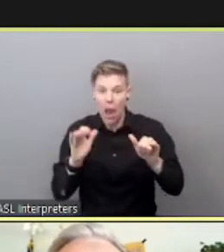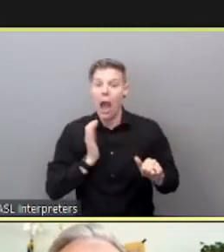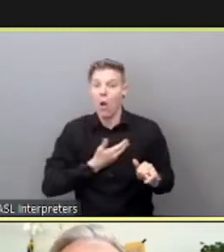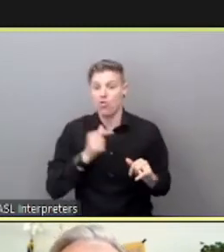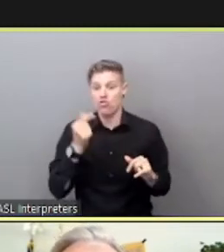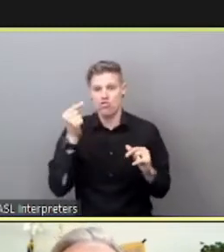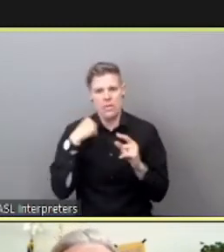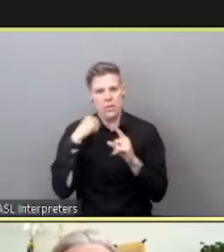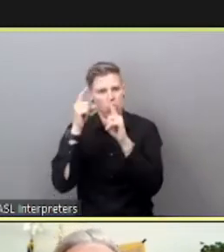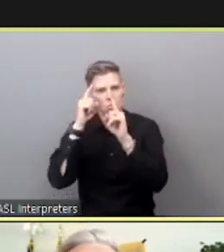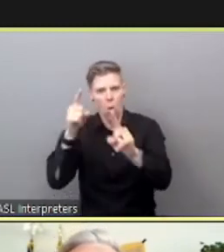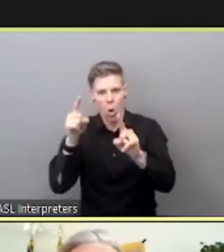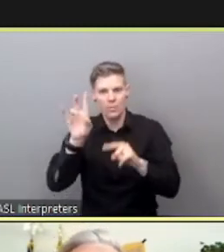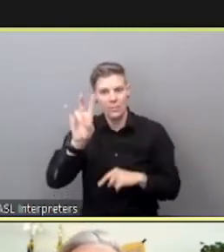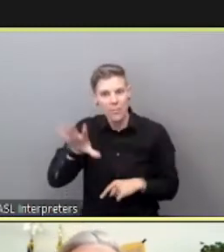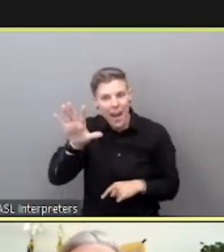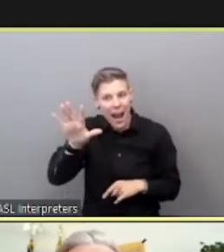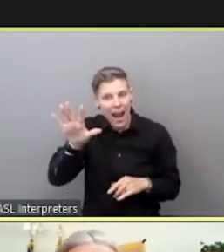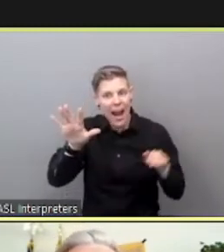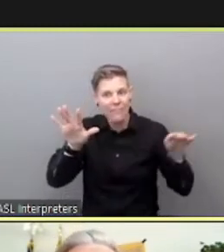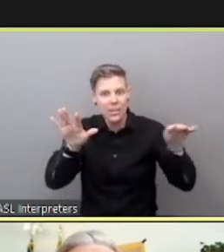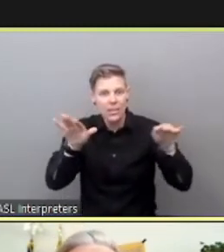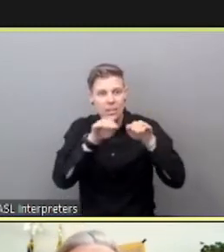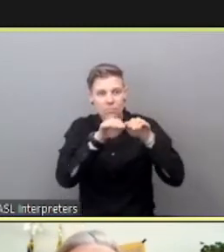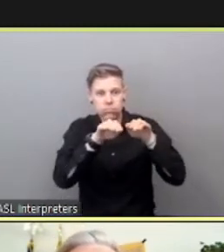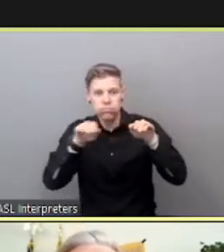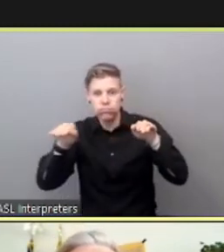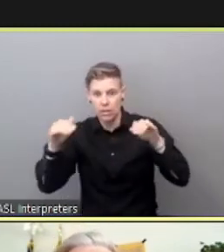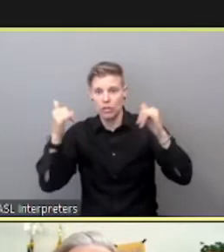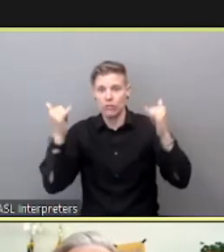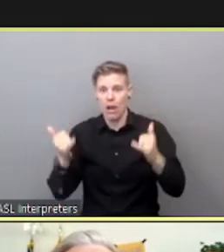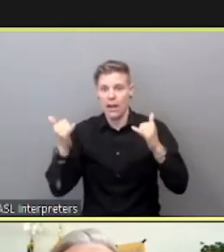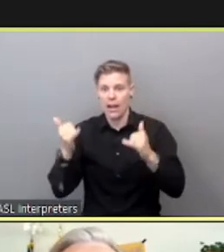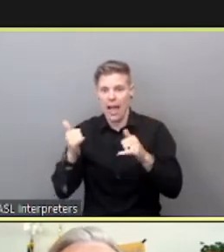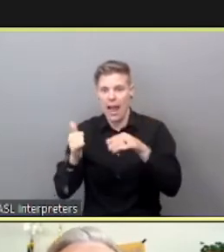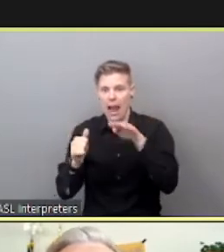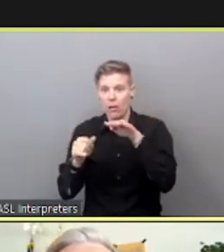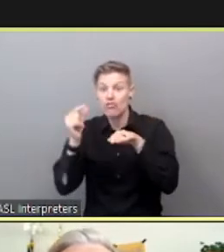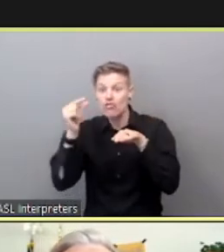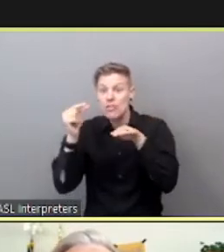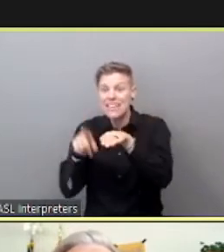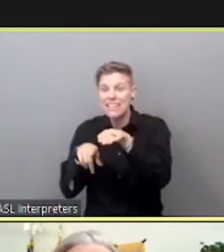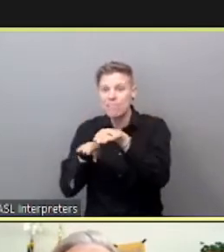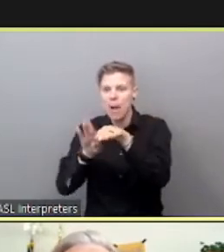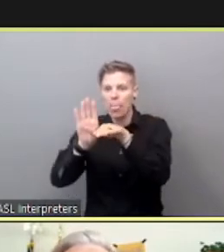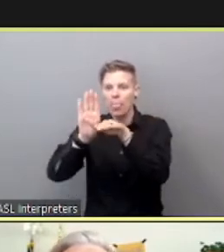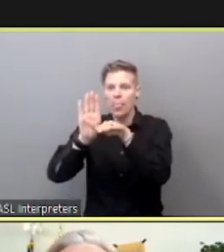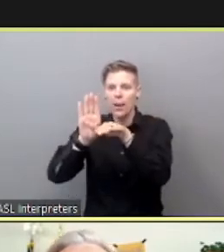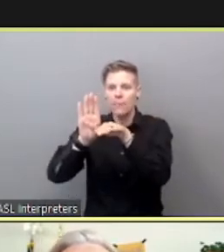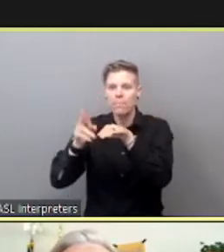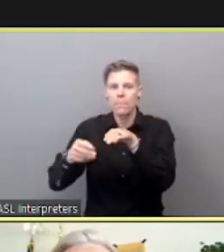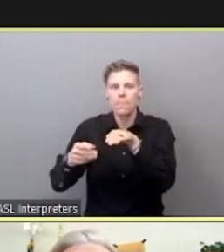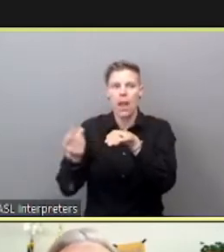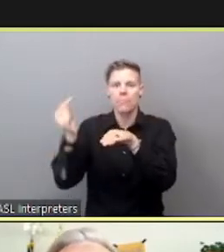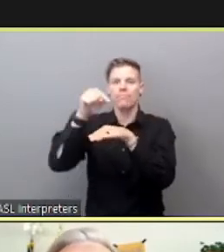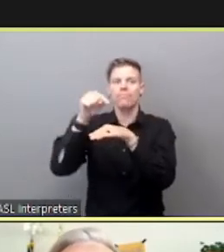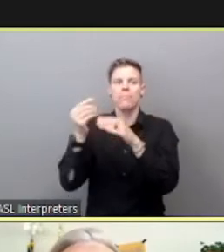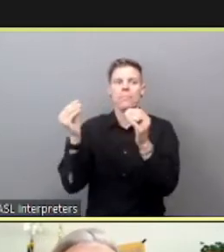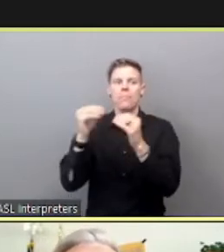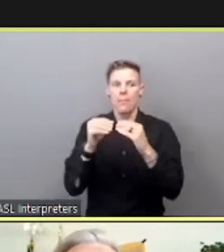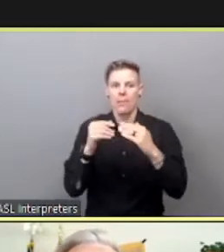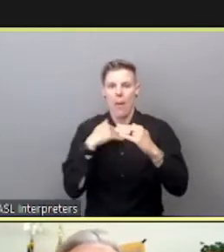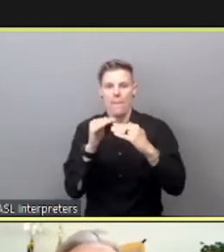of the curve, we were above our target. New Mexicans responded by being more aware and getting